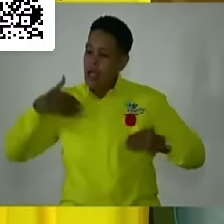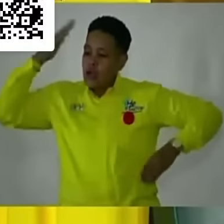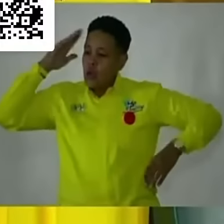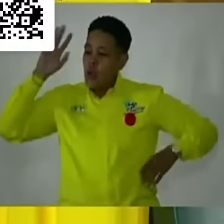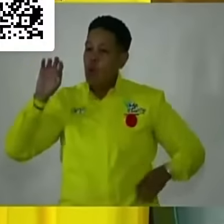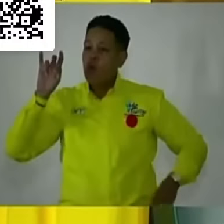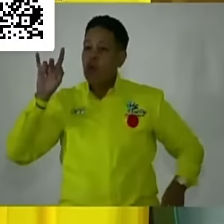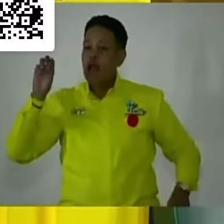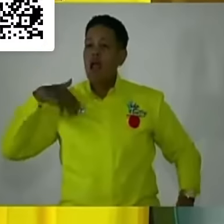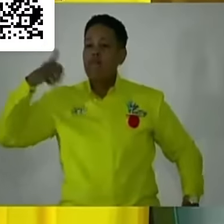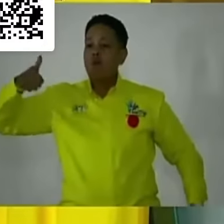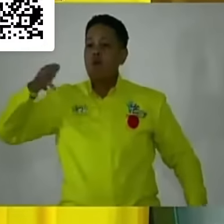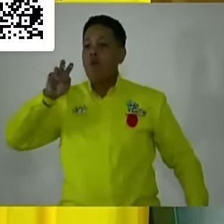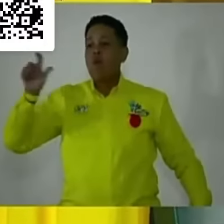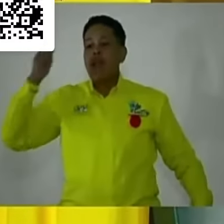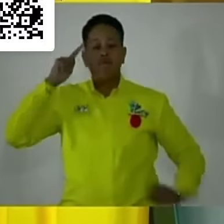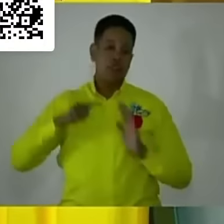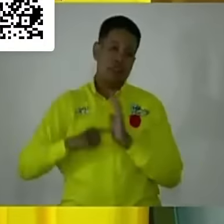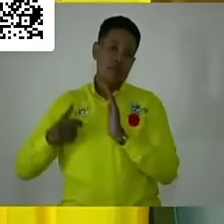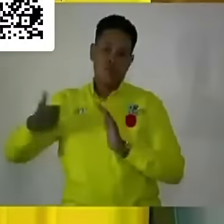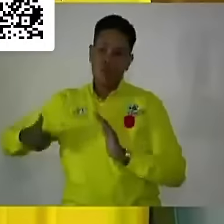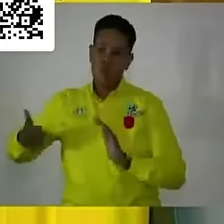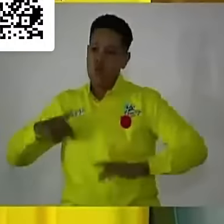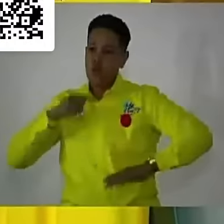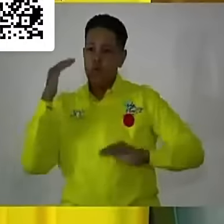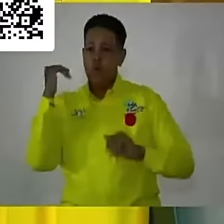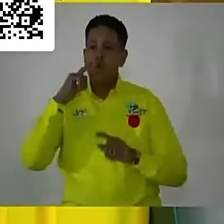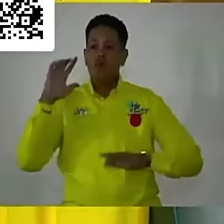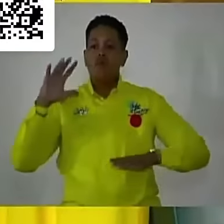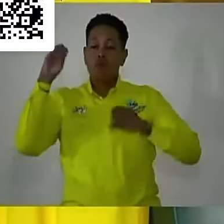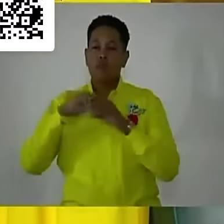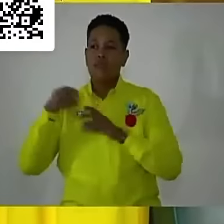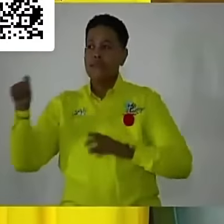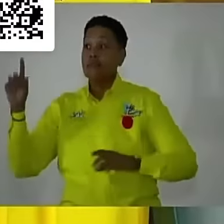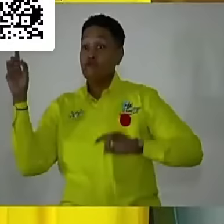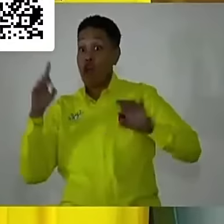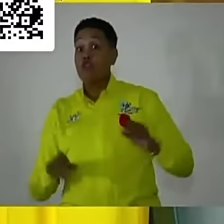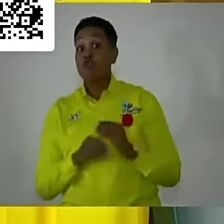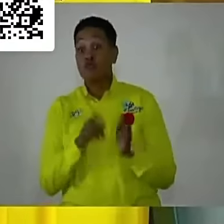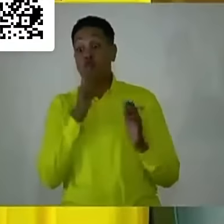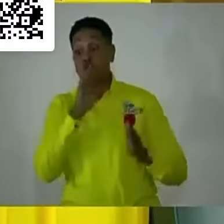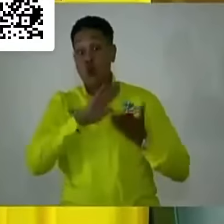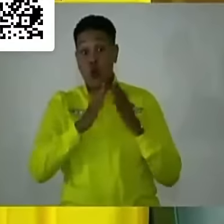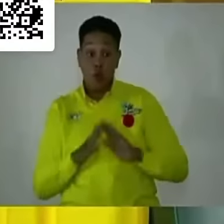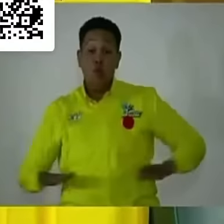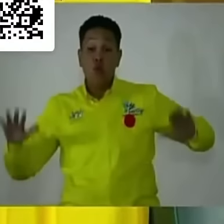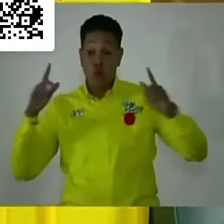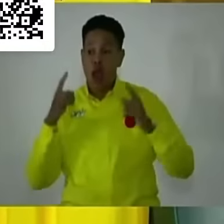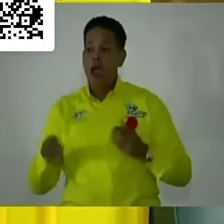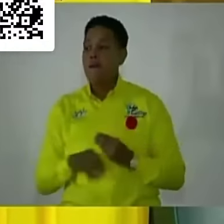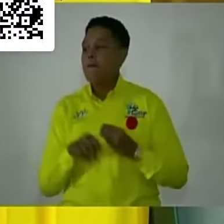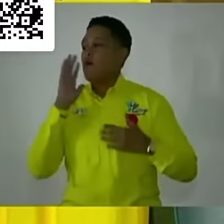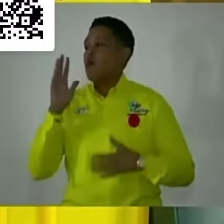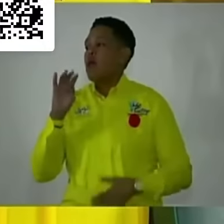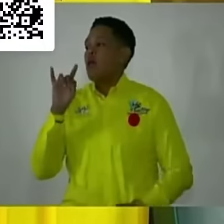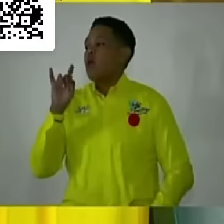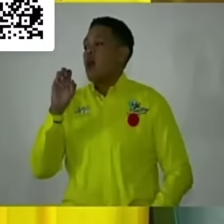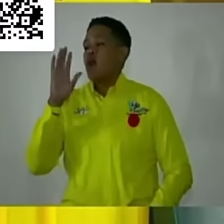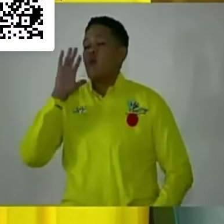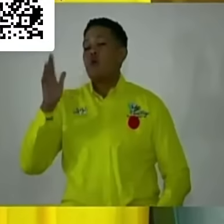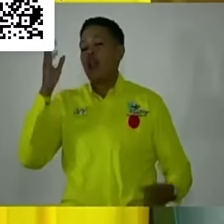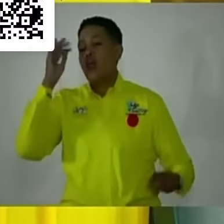have its own well, for example. And we hope that as a part of its contribution to the community, that Windalco will